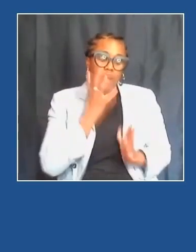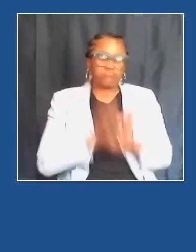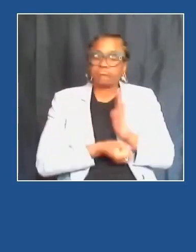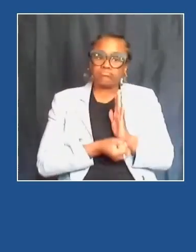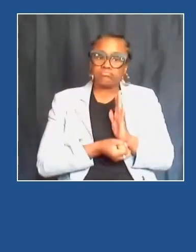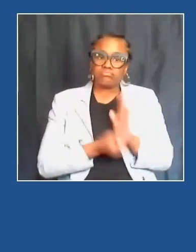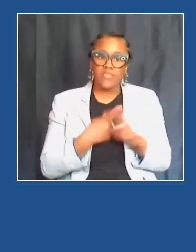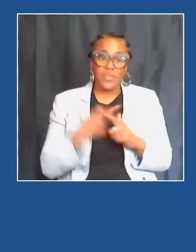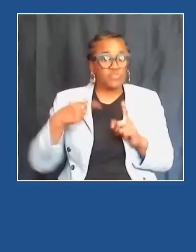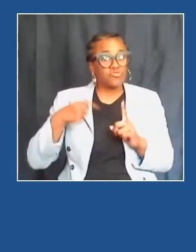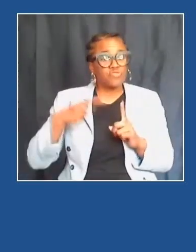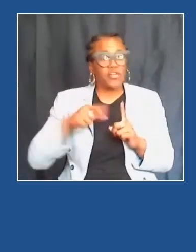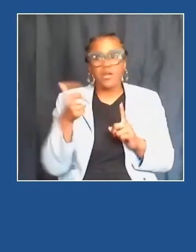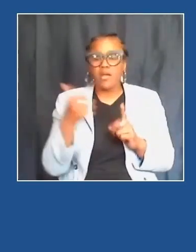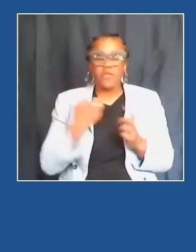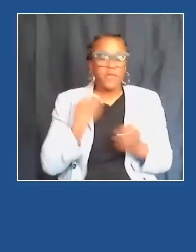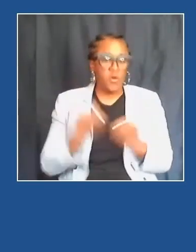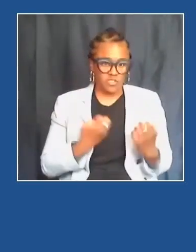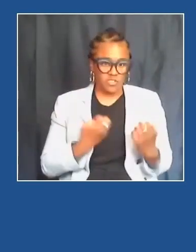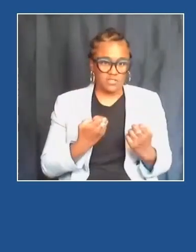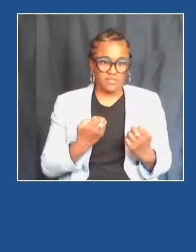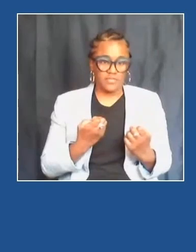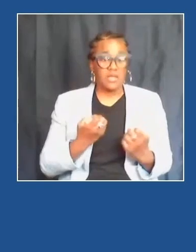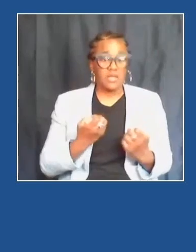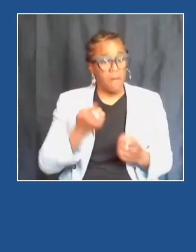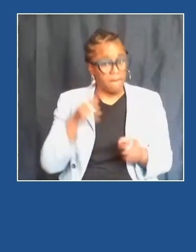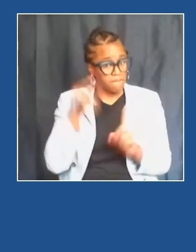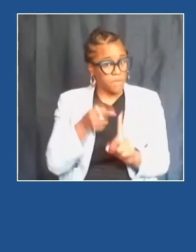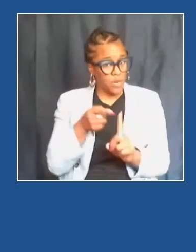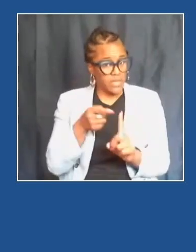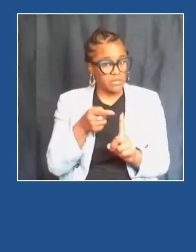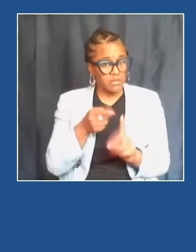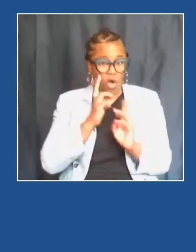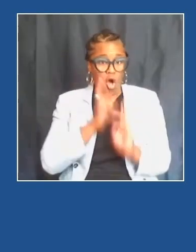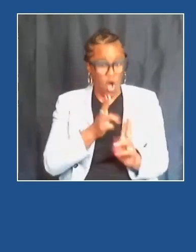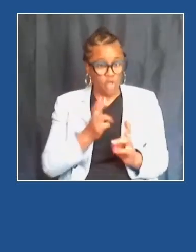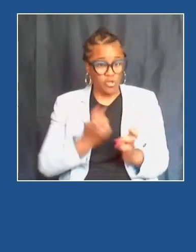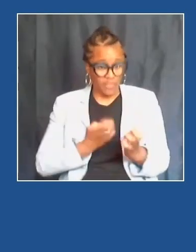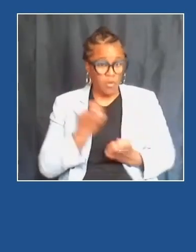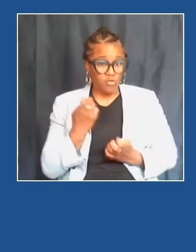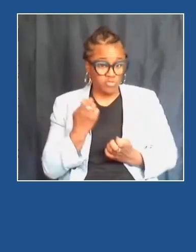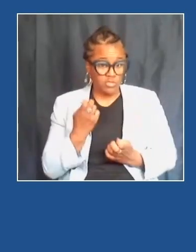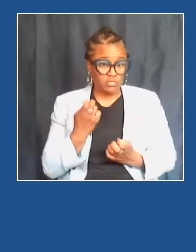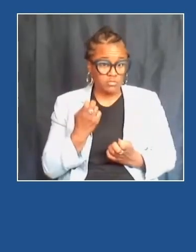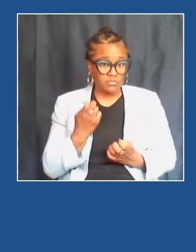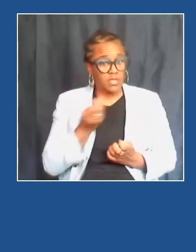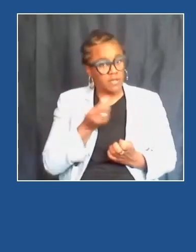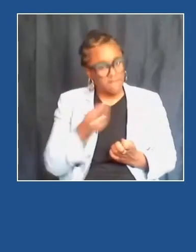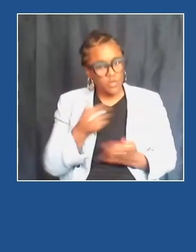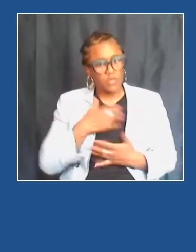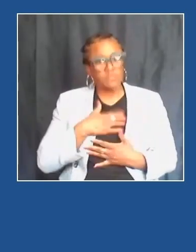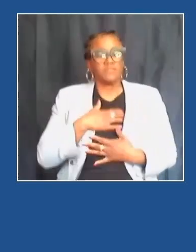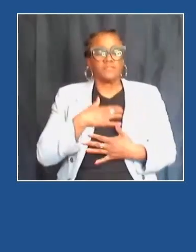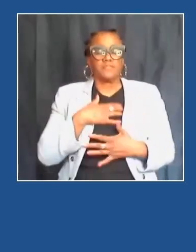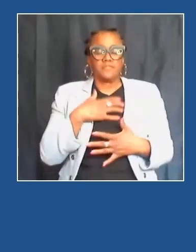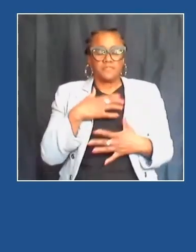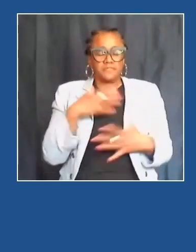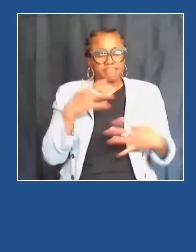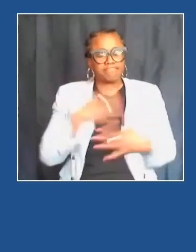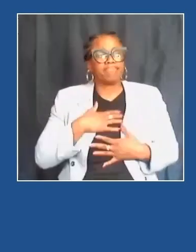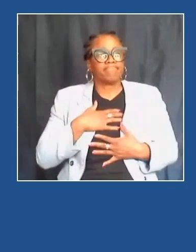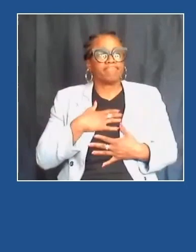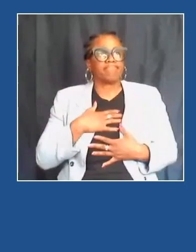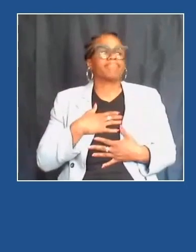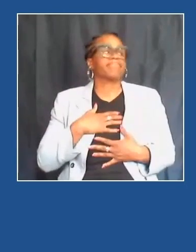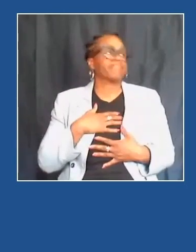triggering another wave of emotion. So the idea is to honor the emotion, a couple of breaths of sadness, maybe